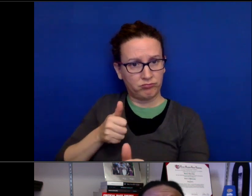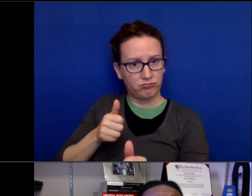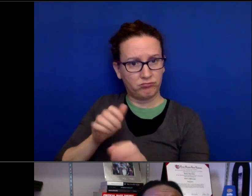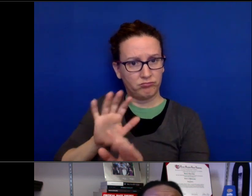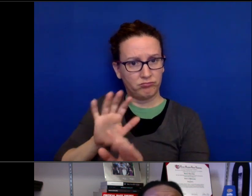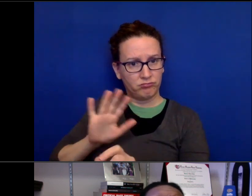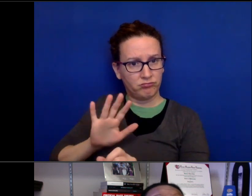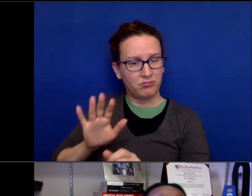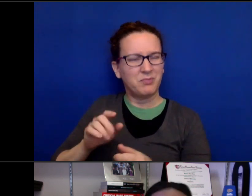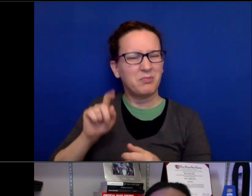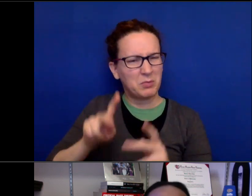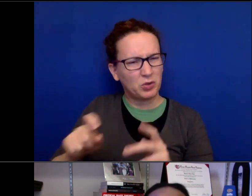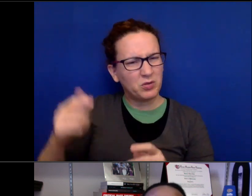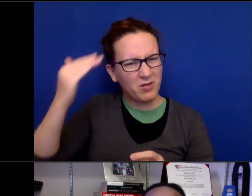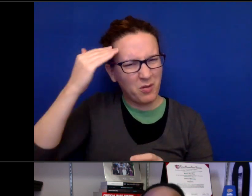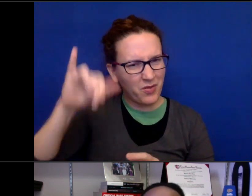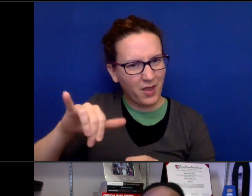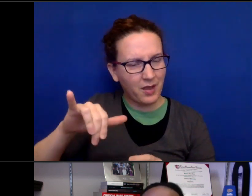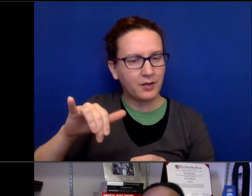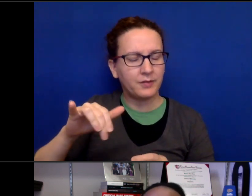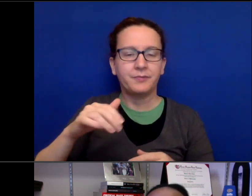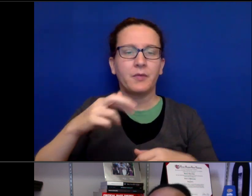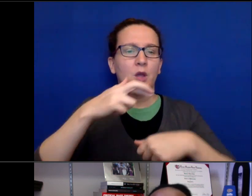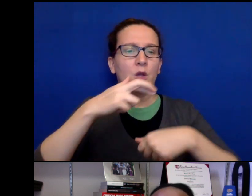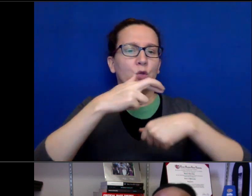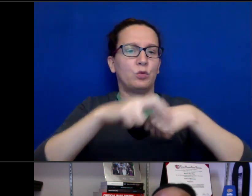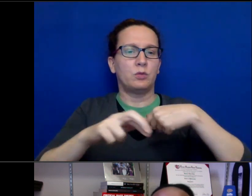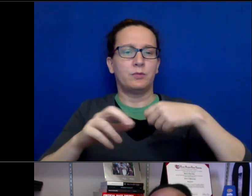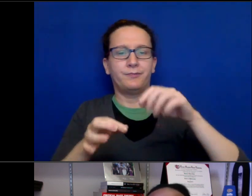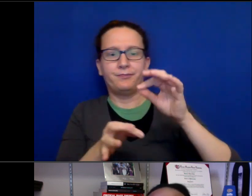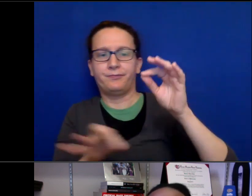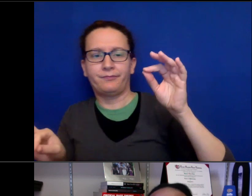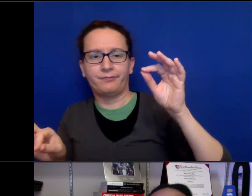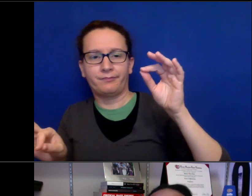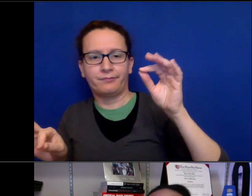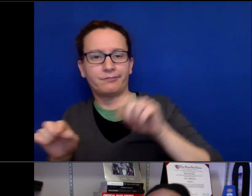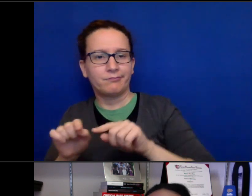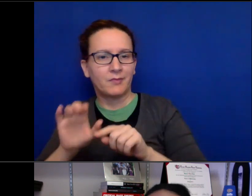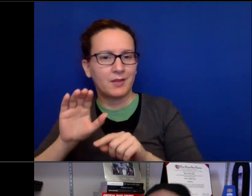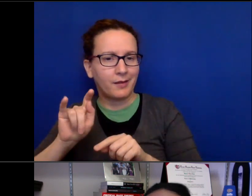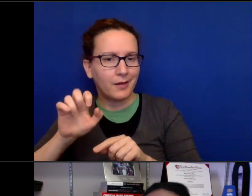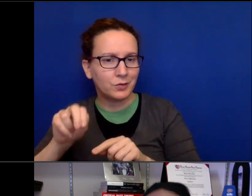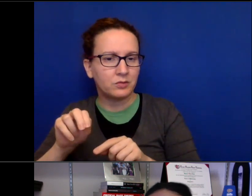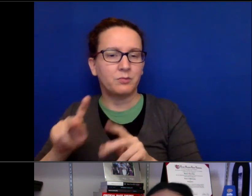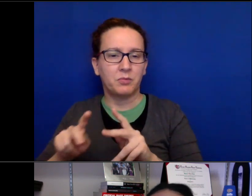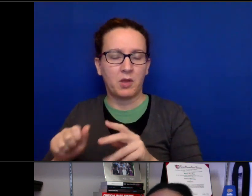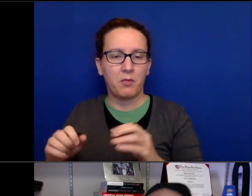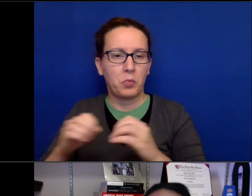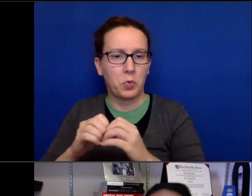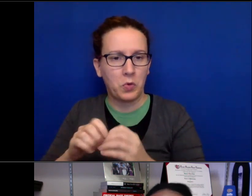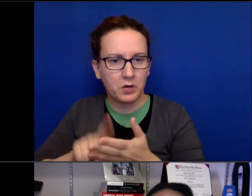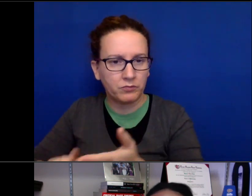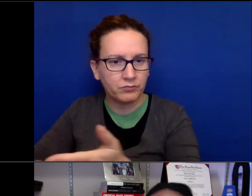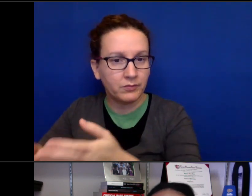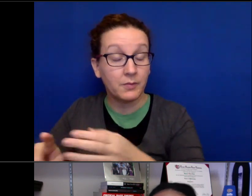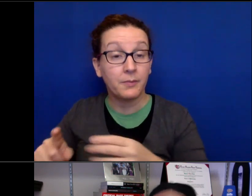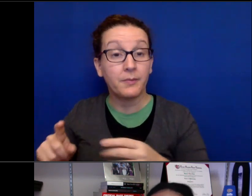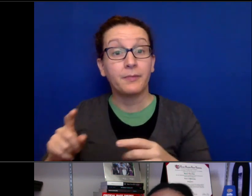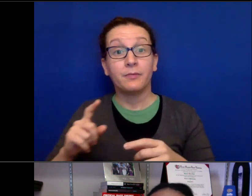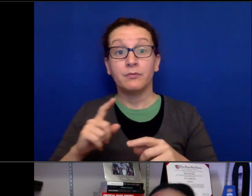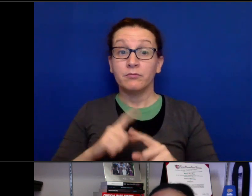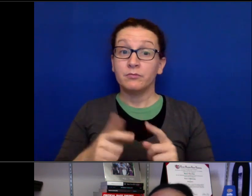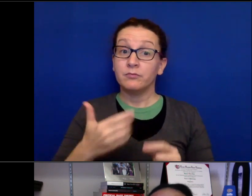should know, maybe put a citation to like sort of link to where people can sort of find that out. But I think it's better